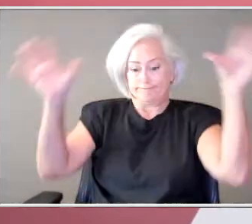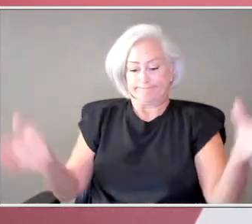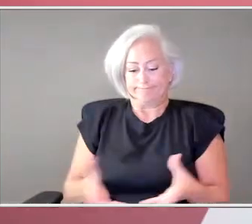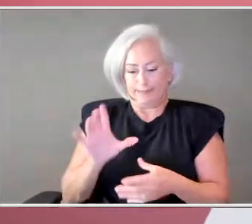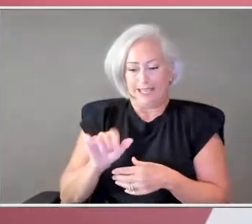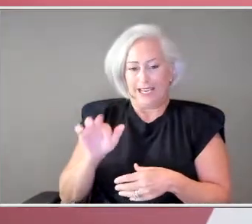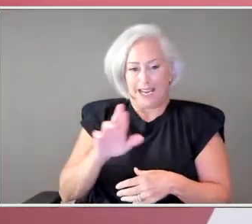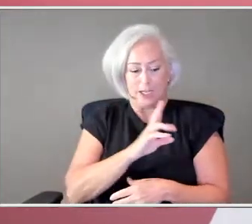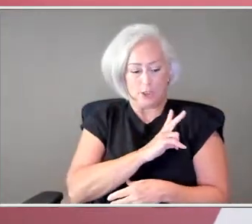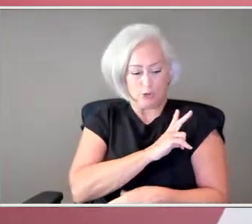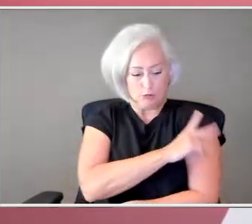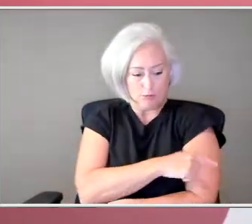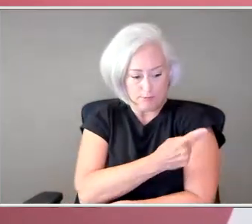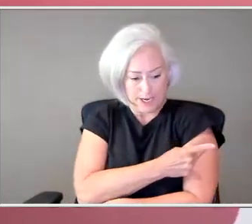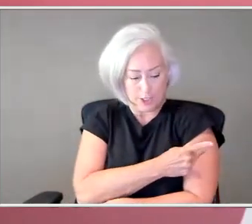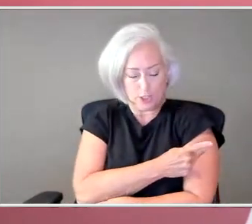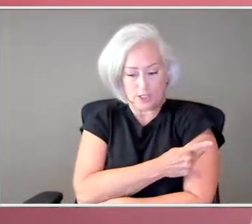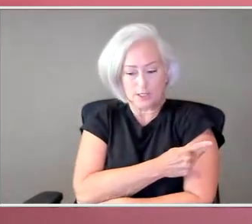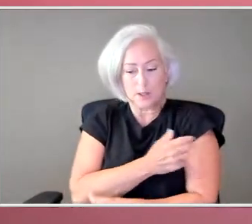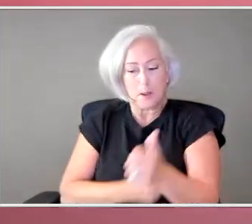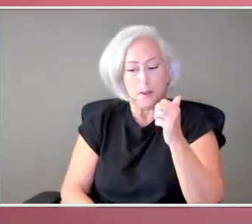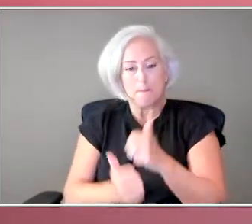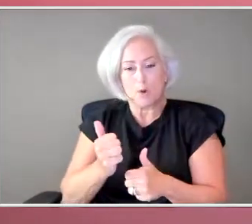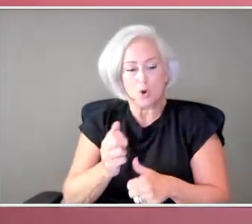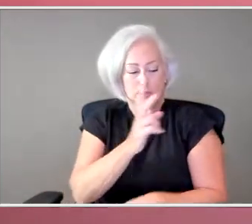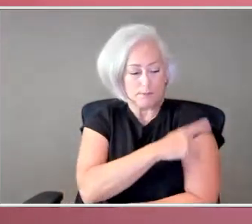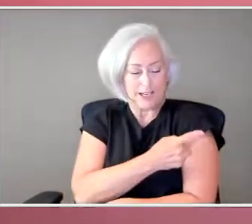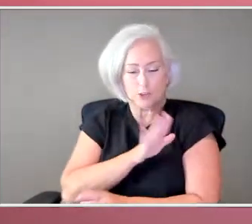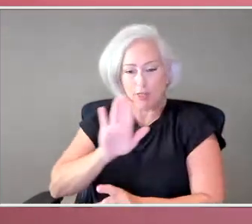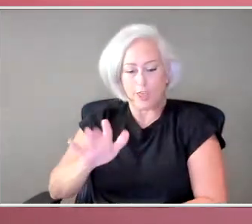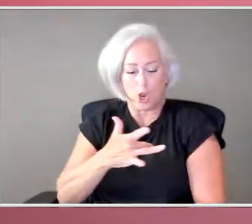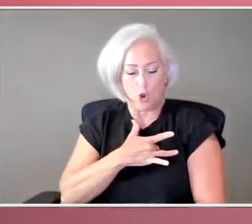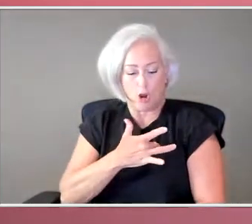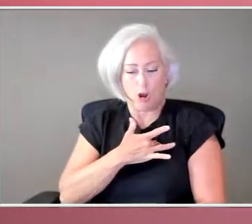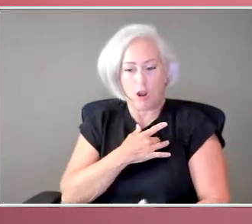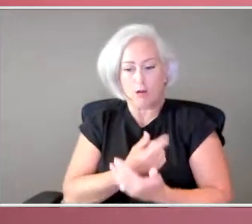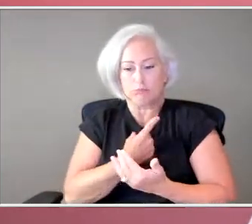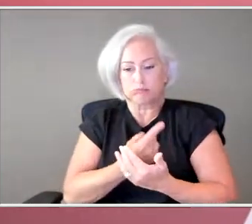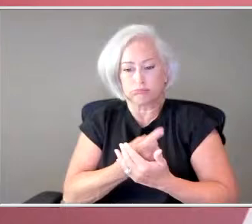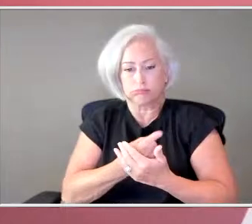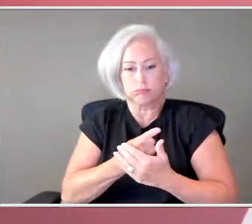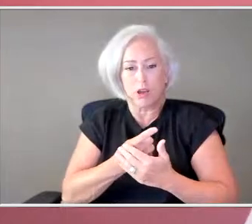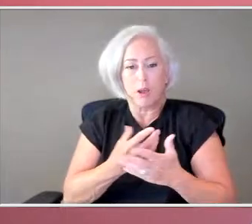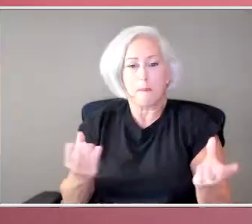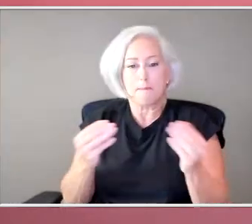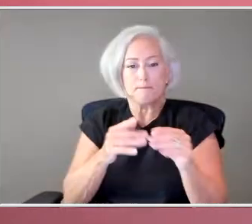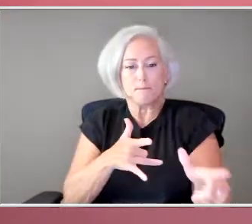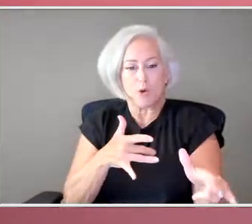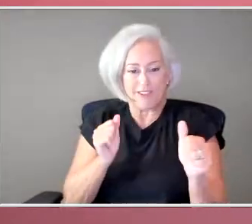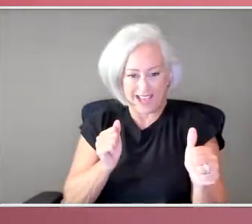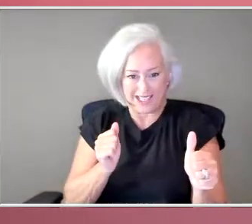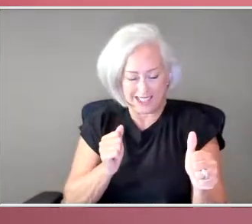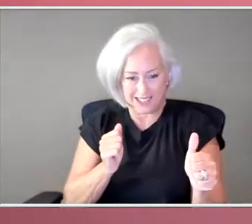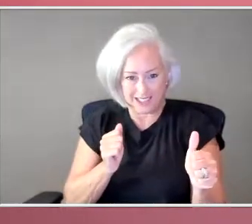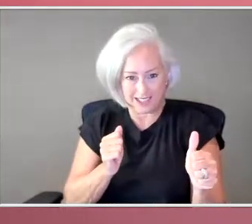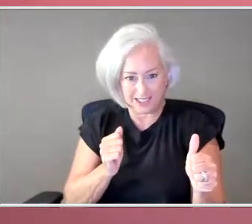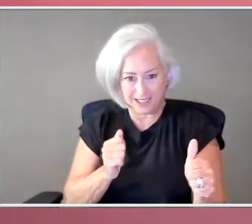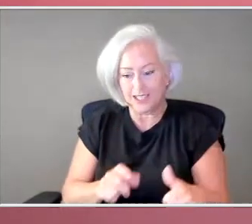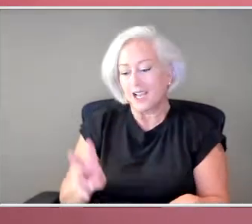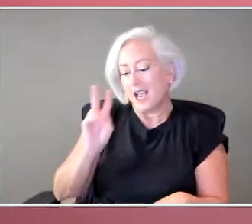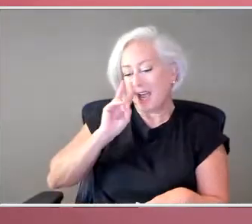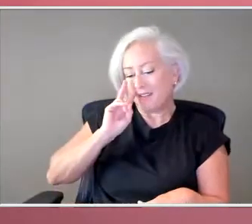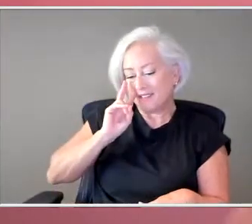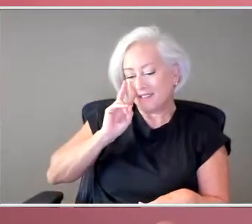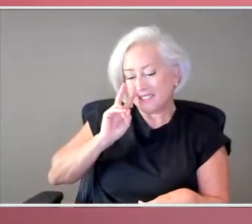faster. I see more breast cancer patients than any other type of patient who come in because they have an